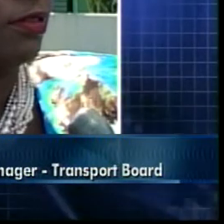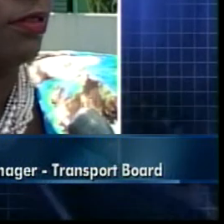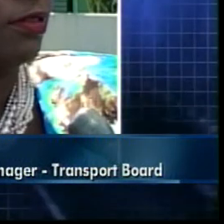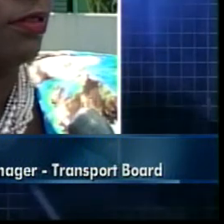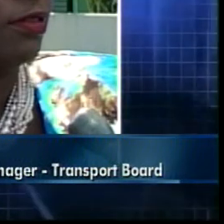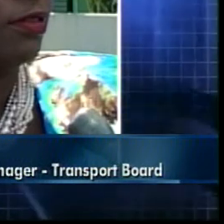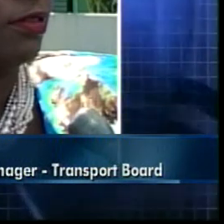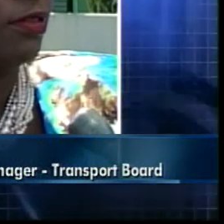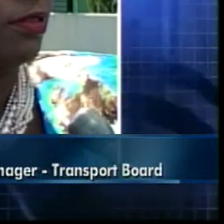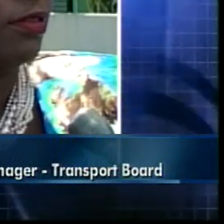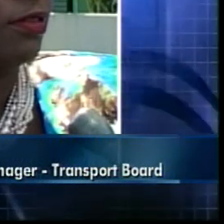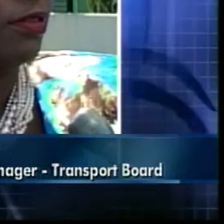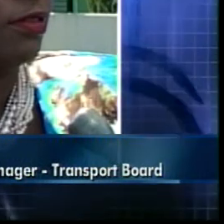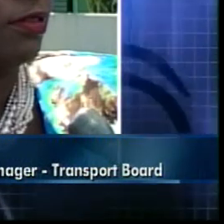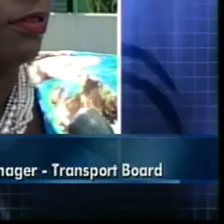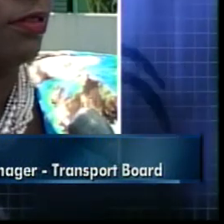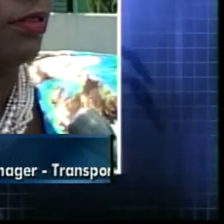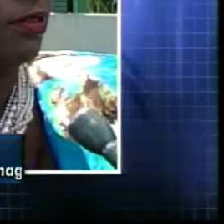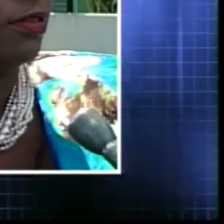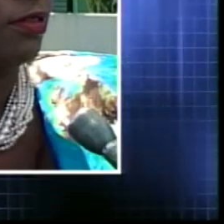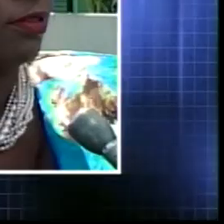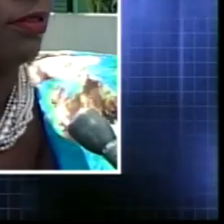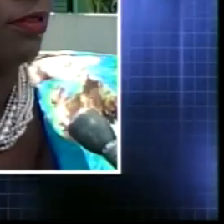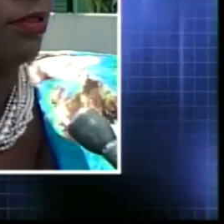as a level 1, and then we go from there.